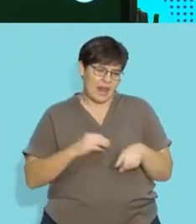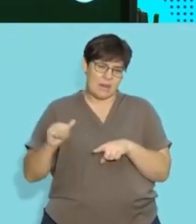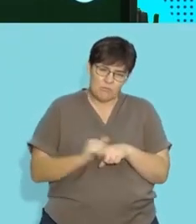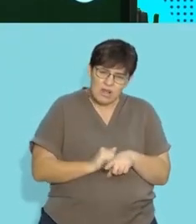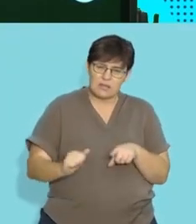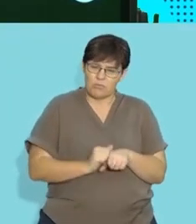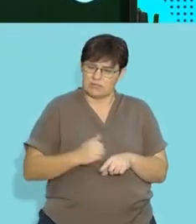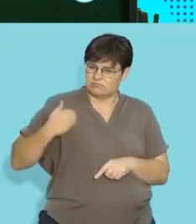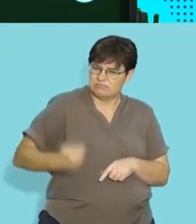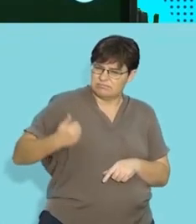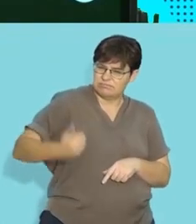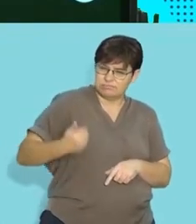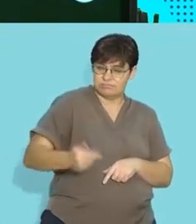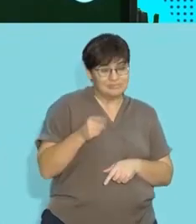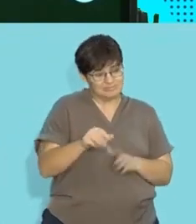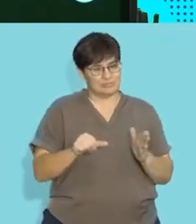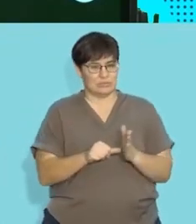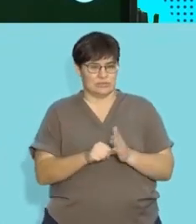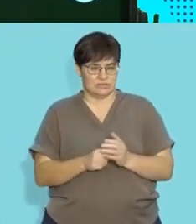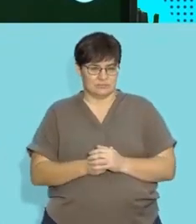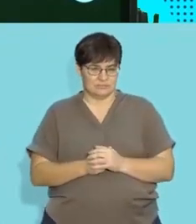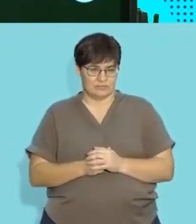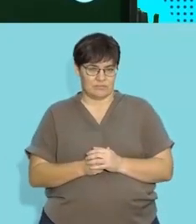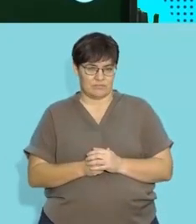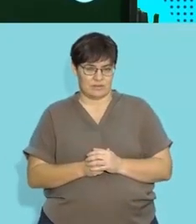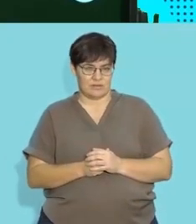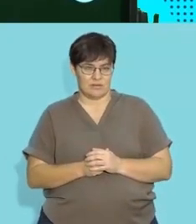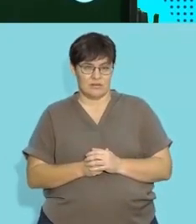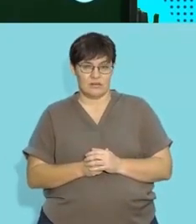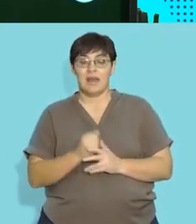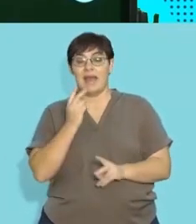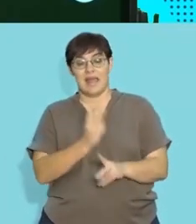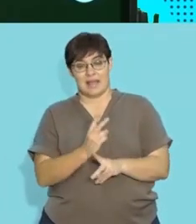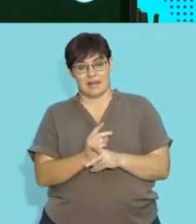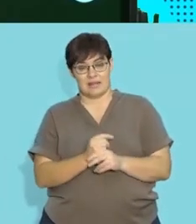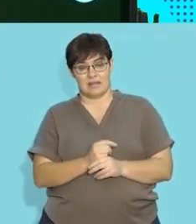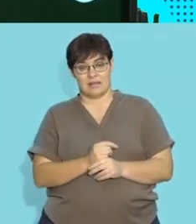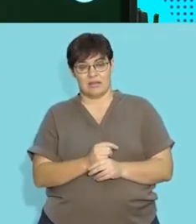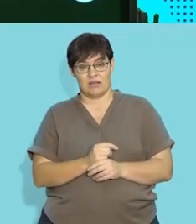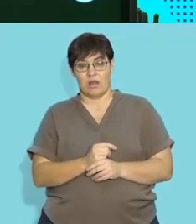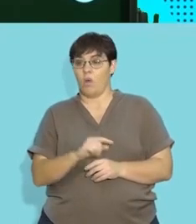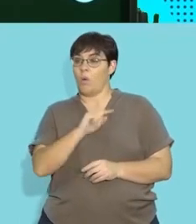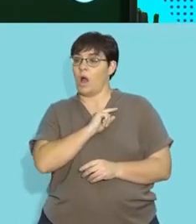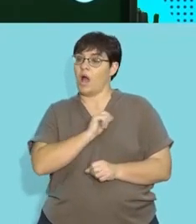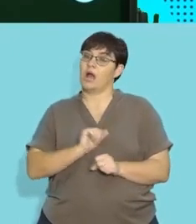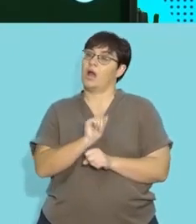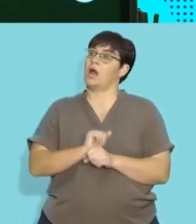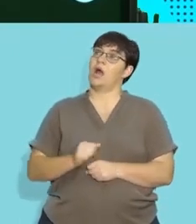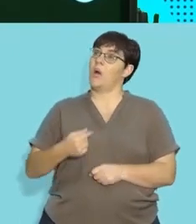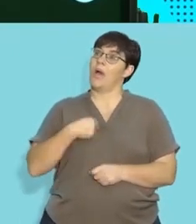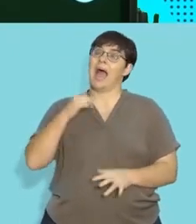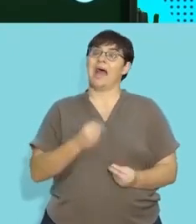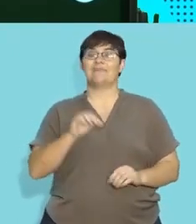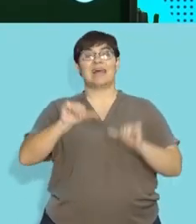work consistency. Consistency is the key. And emphasize again, we don't work